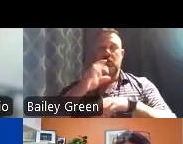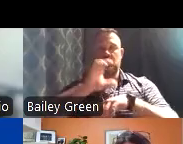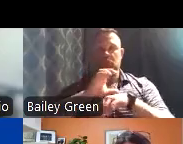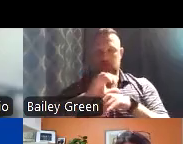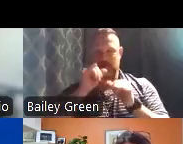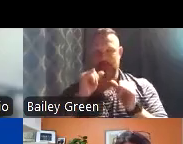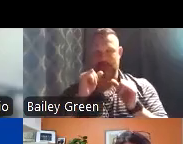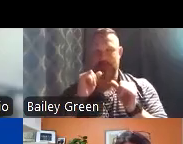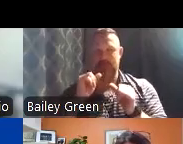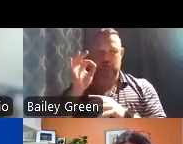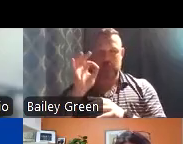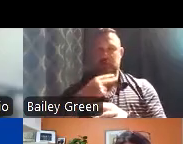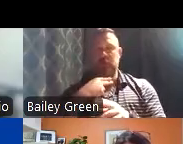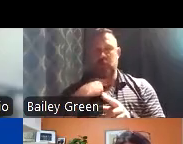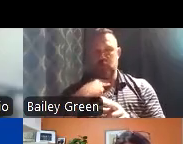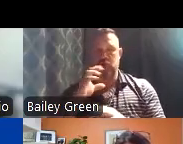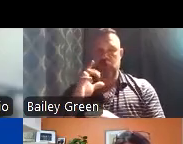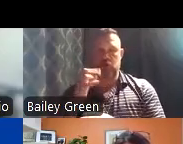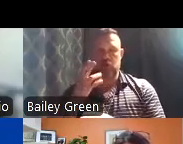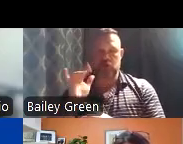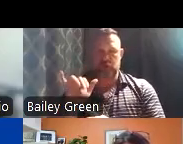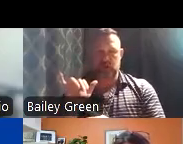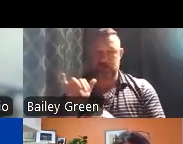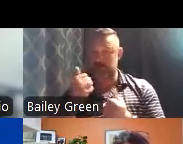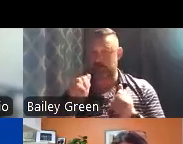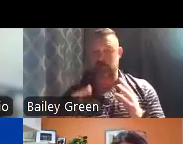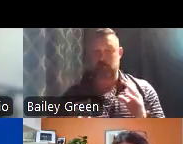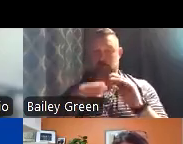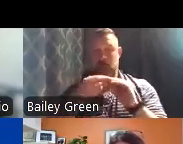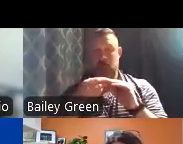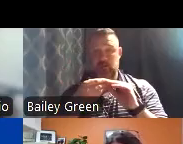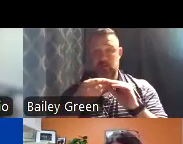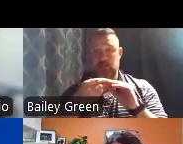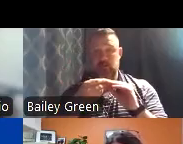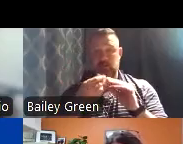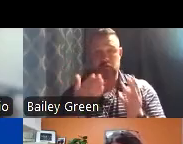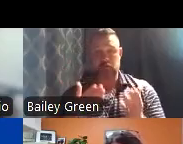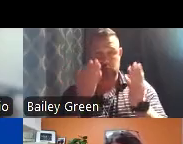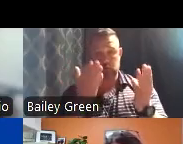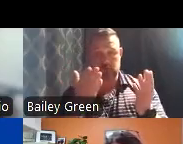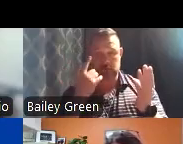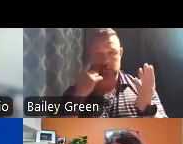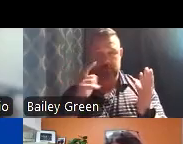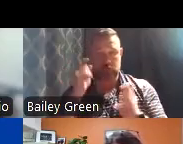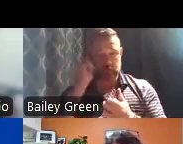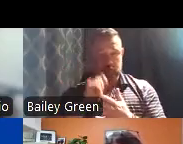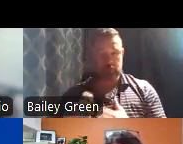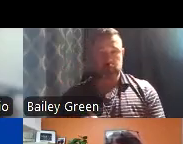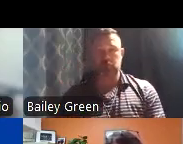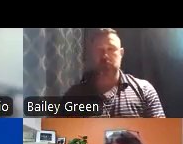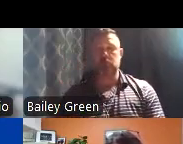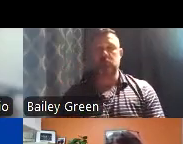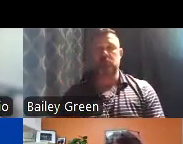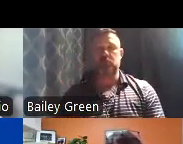Anyone else would like to add anything to our recommendations for the secretary?